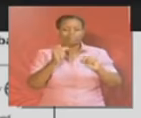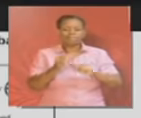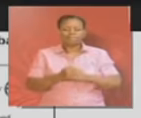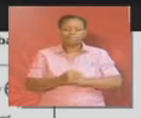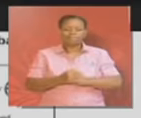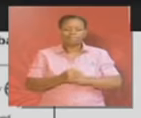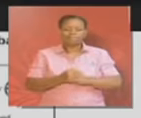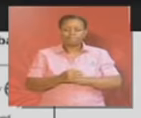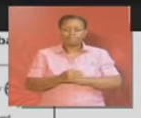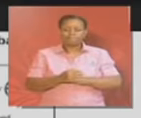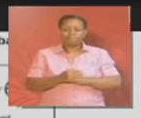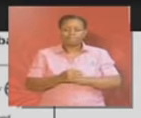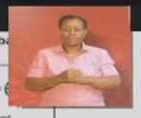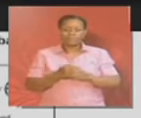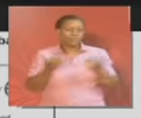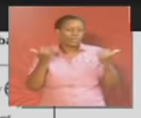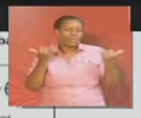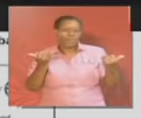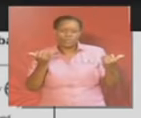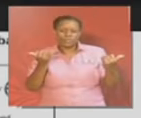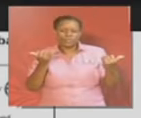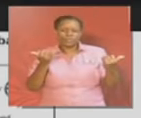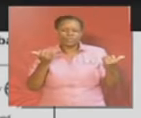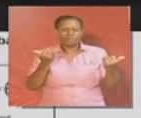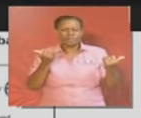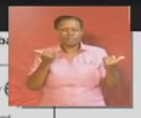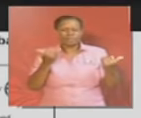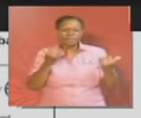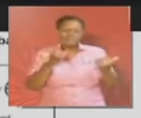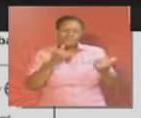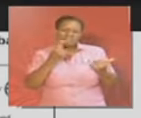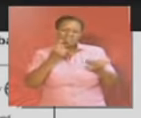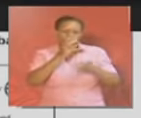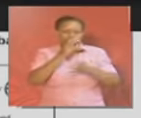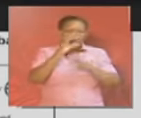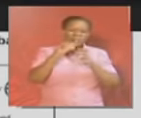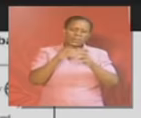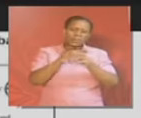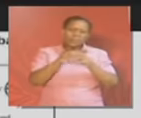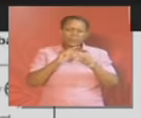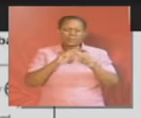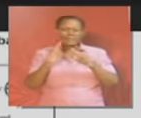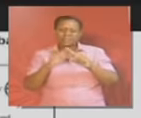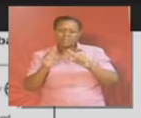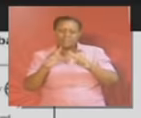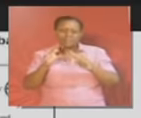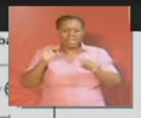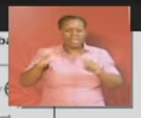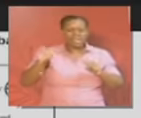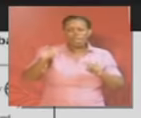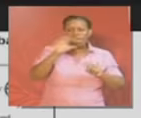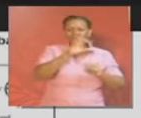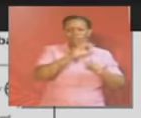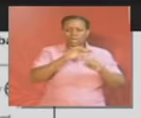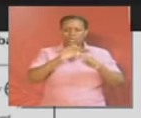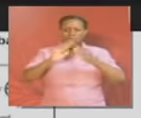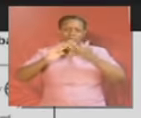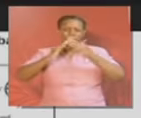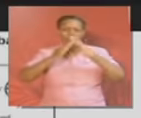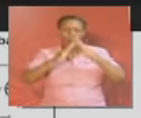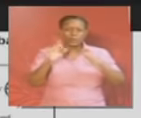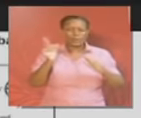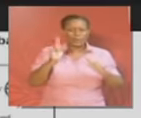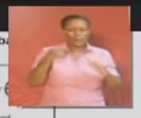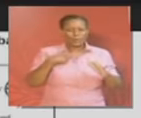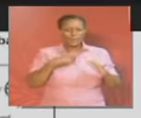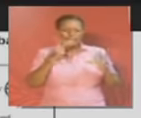Singh. So this is really just a summary of the areas, the communities in which we're seeing cases. And my only comment on this at